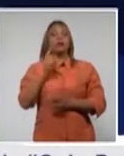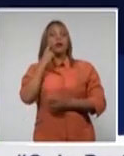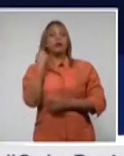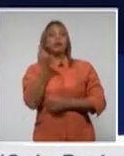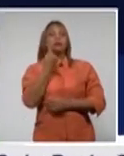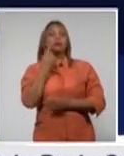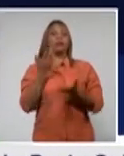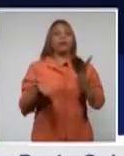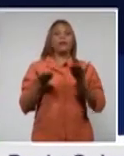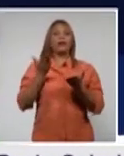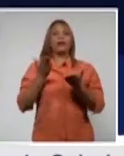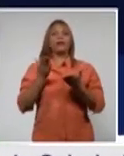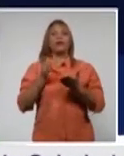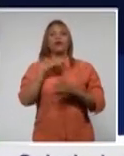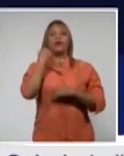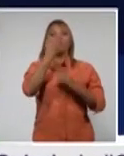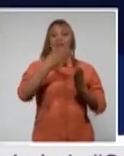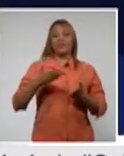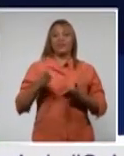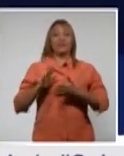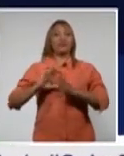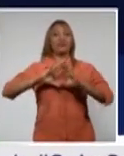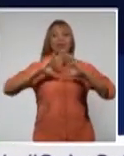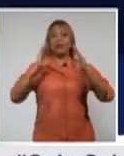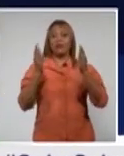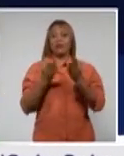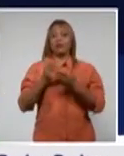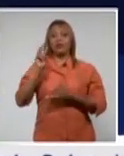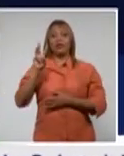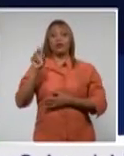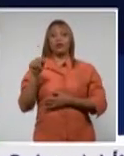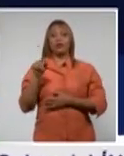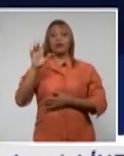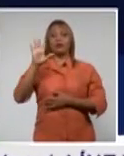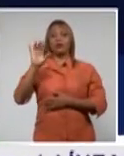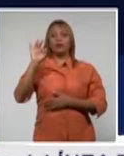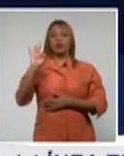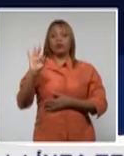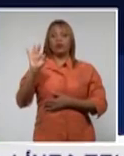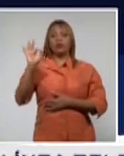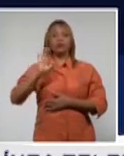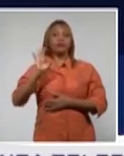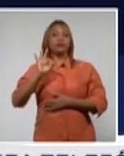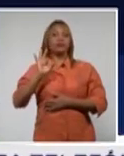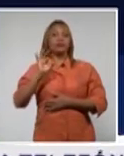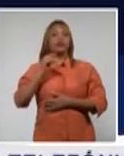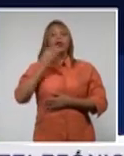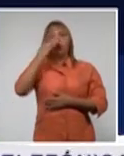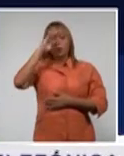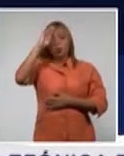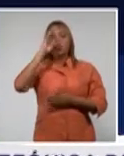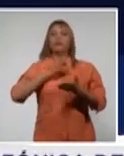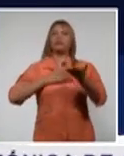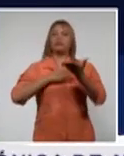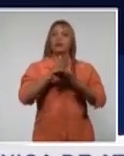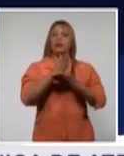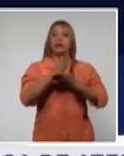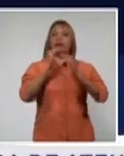rate with that of the world, which stands at 3.58%, the island